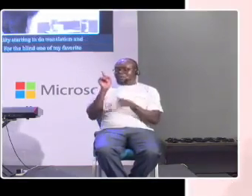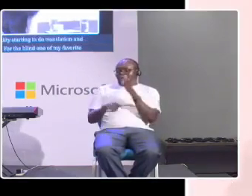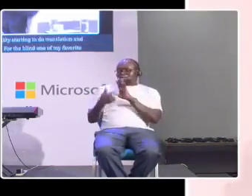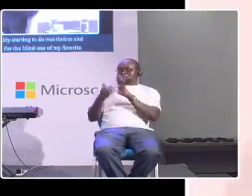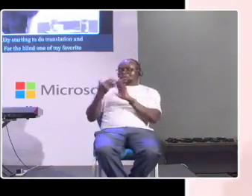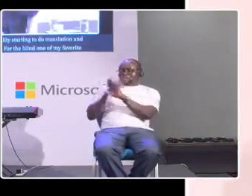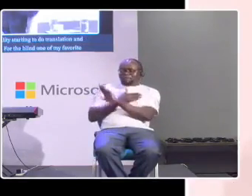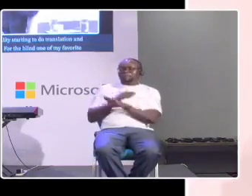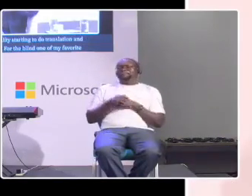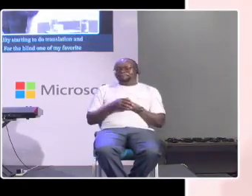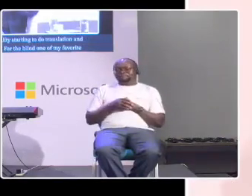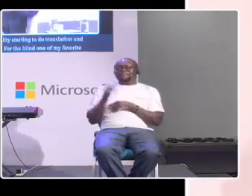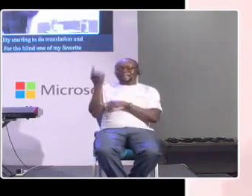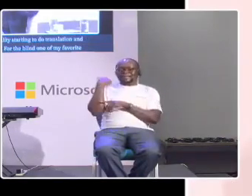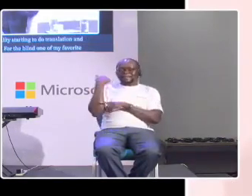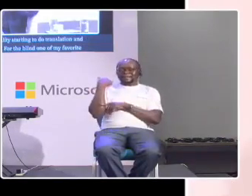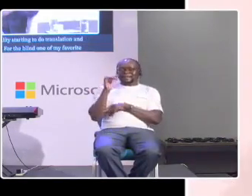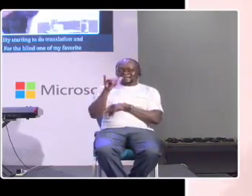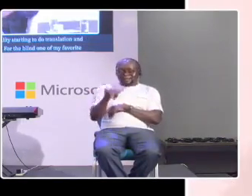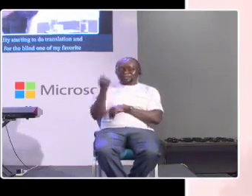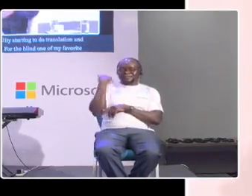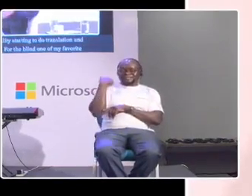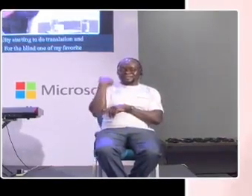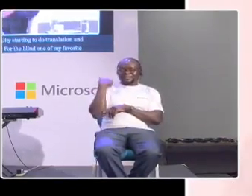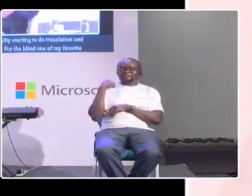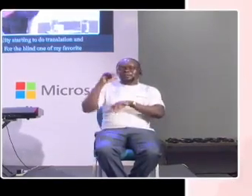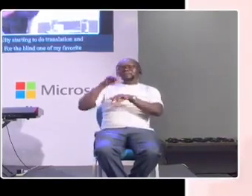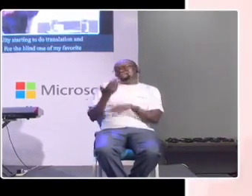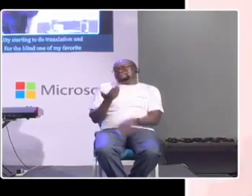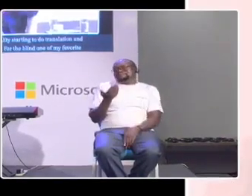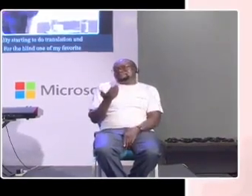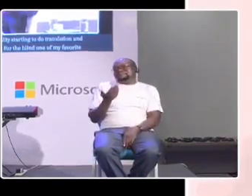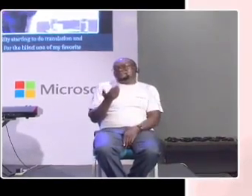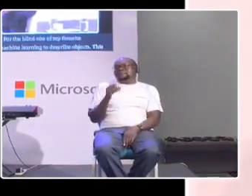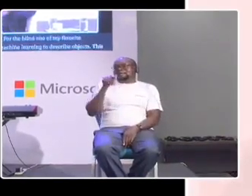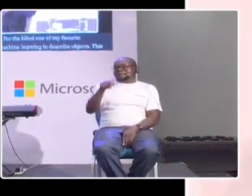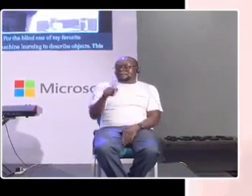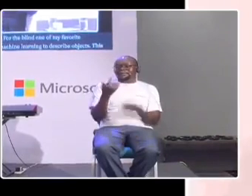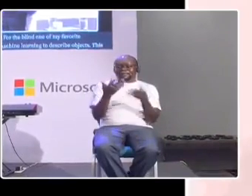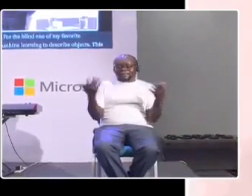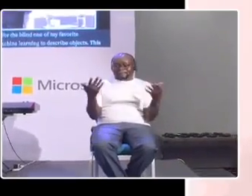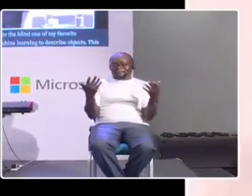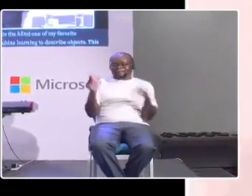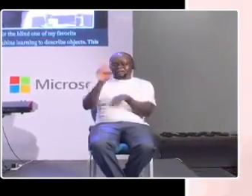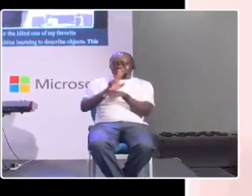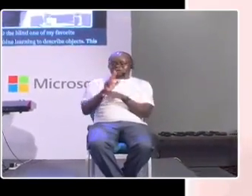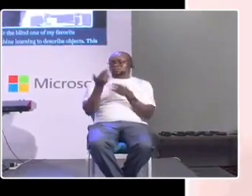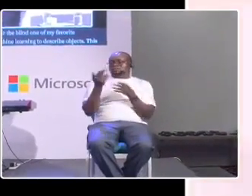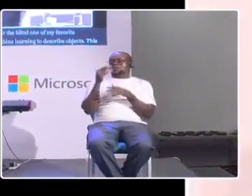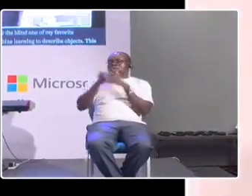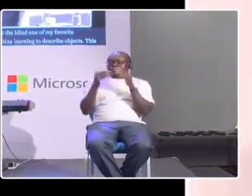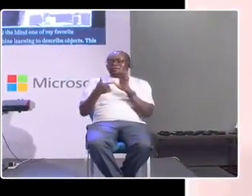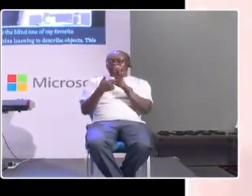demonstrated yesterday. Was that just yesterday? Goodness. The stuff that it uses computer vision to